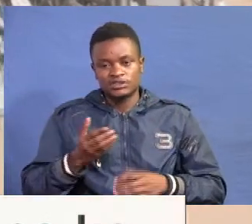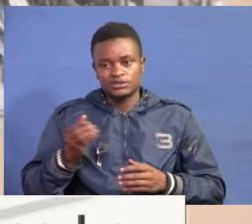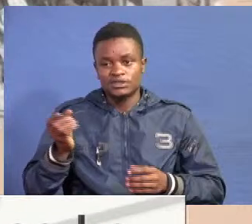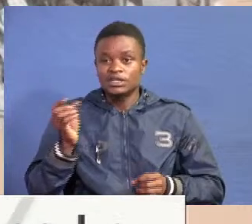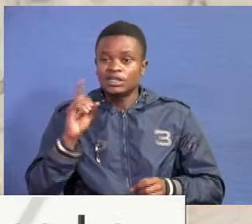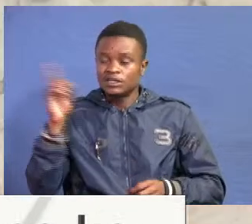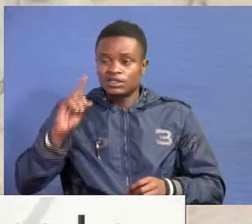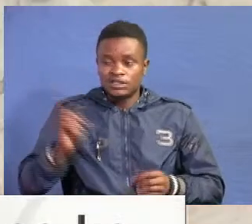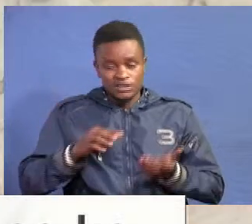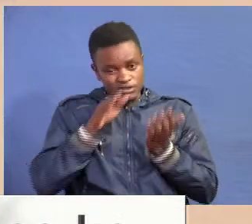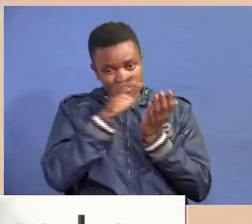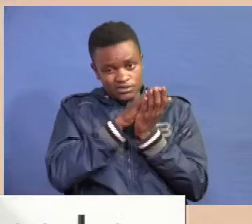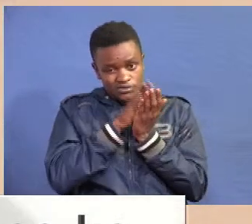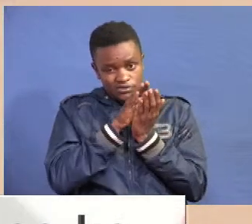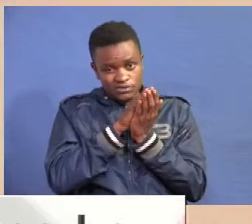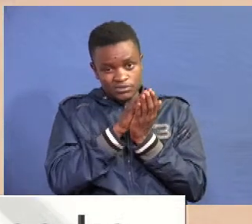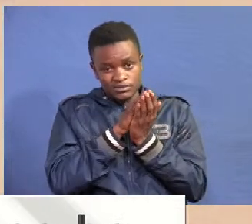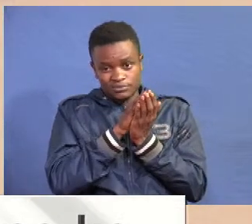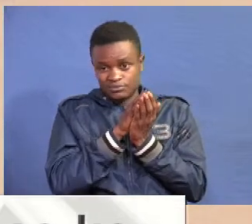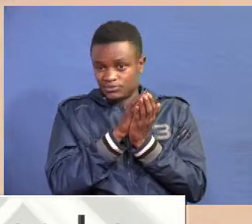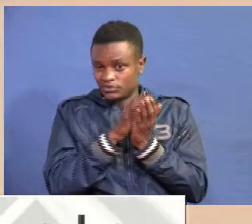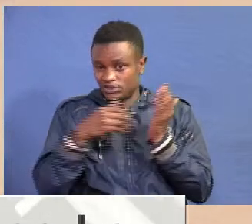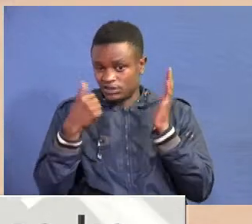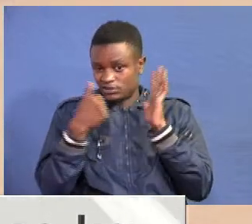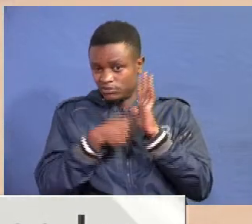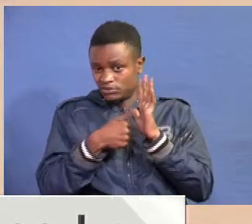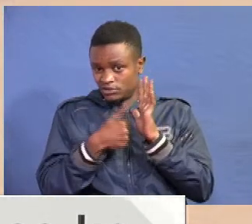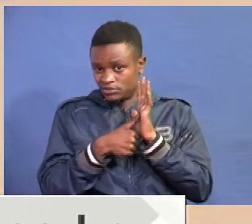failed. Residents in the area lamented how for 40